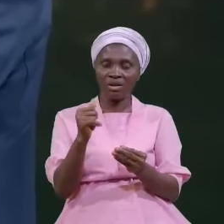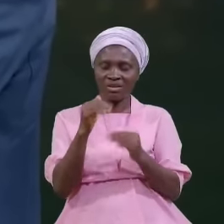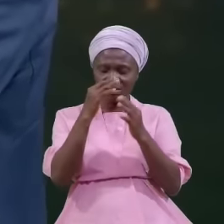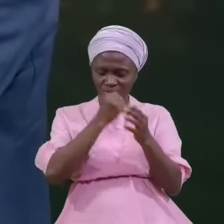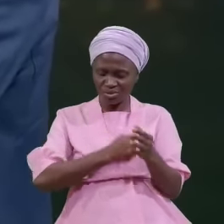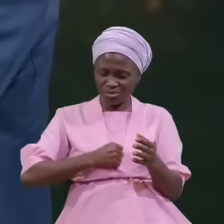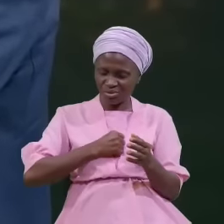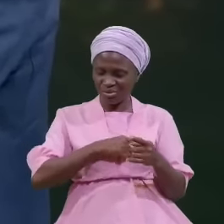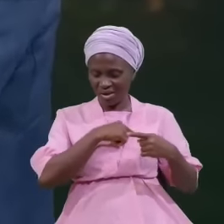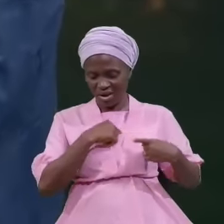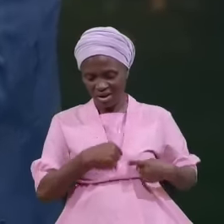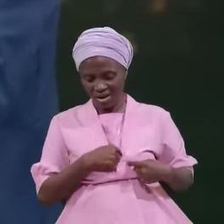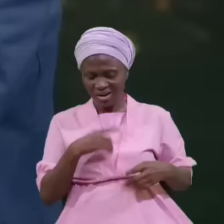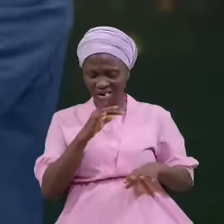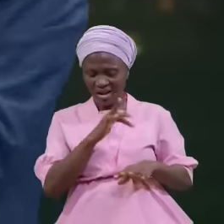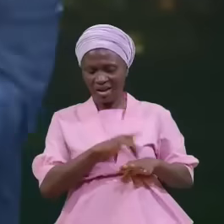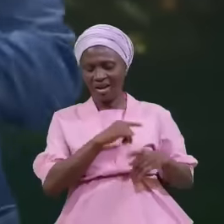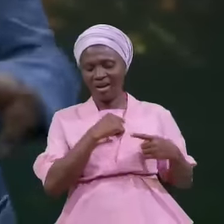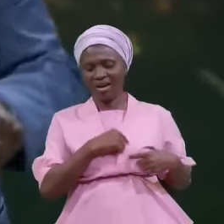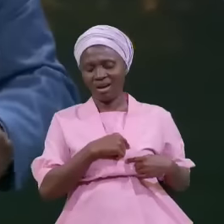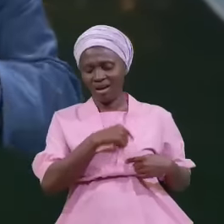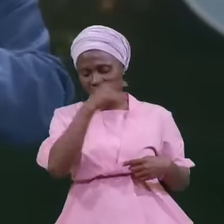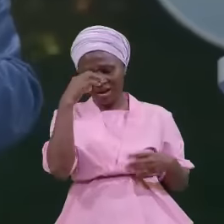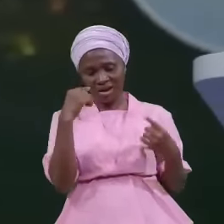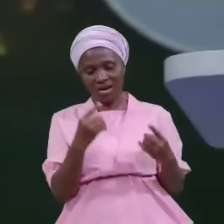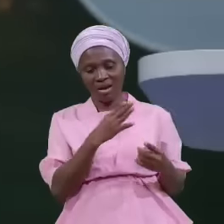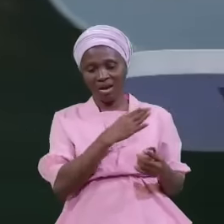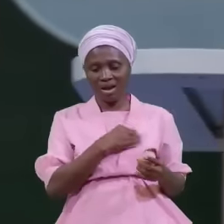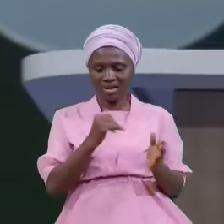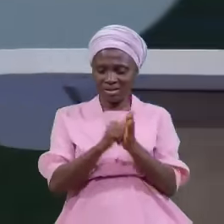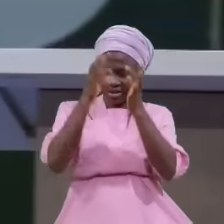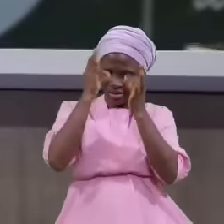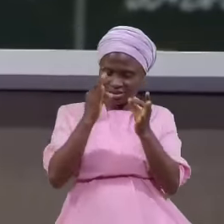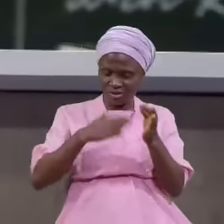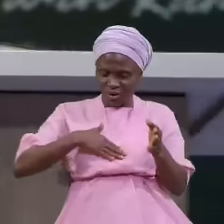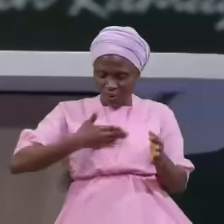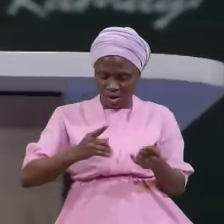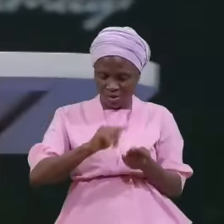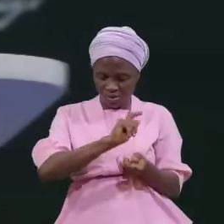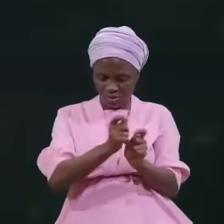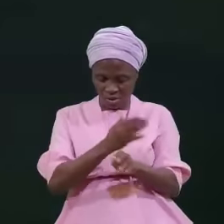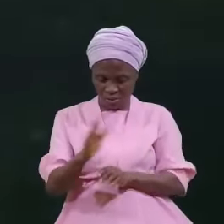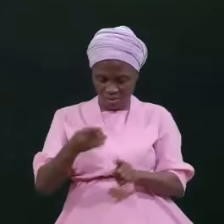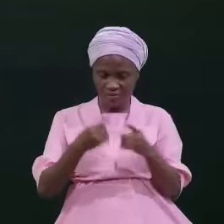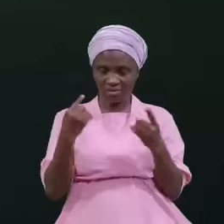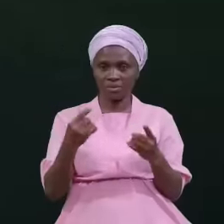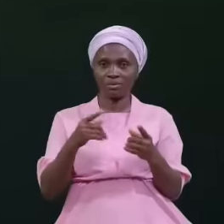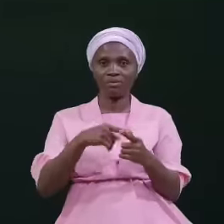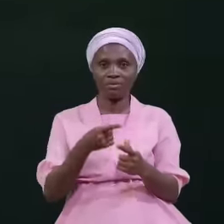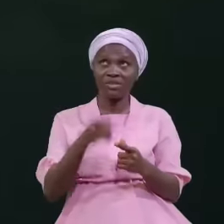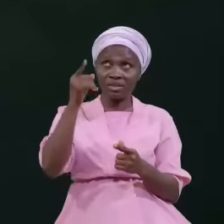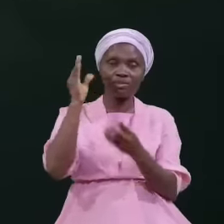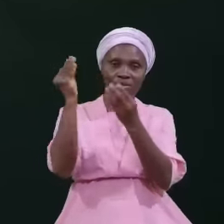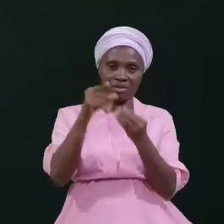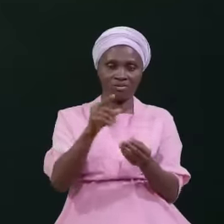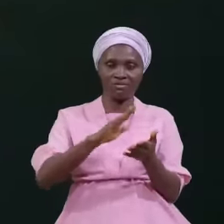for sin, and that decision, willingness to turn away from the sin, and then he'll give you forgiveness